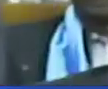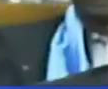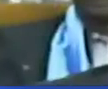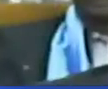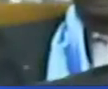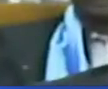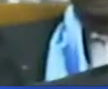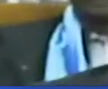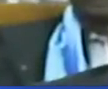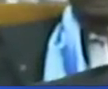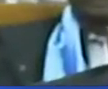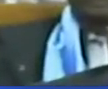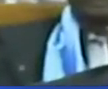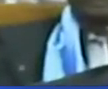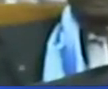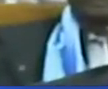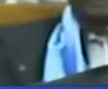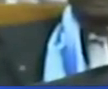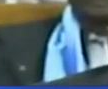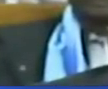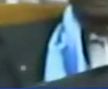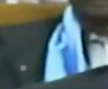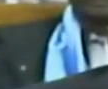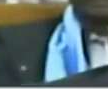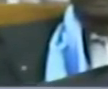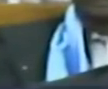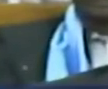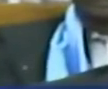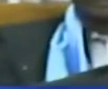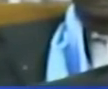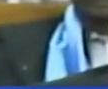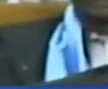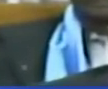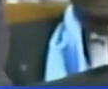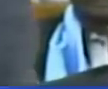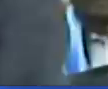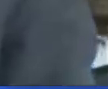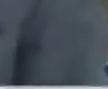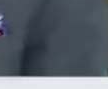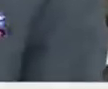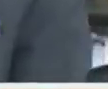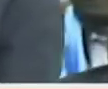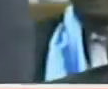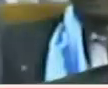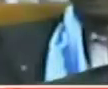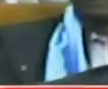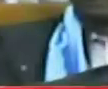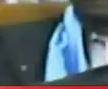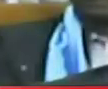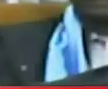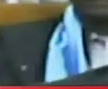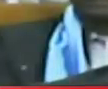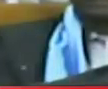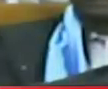court. And we know that Jubilee are in power today by virtue of a very